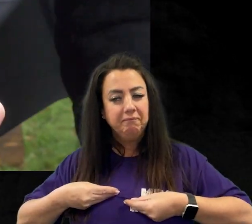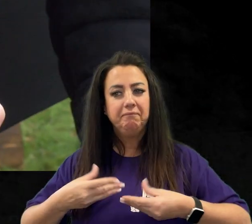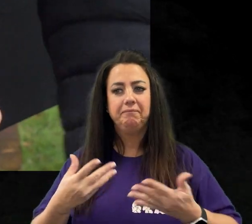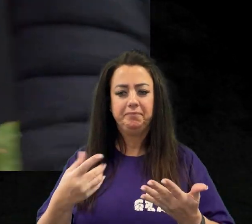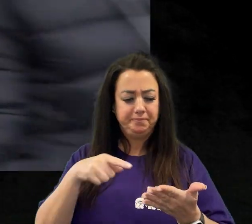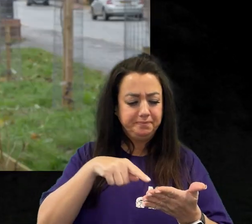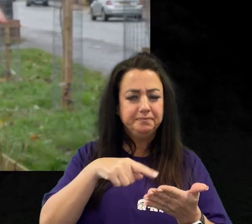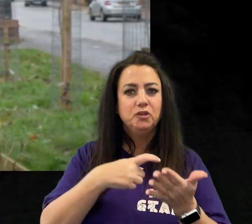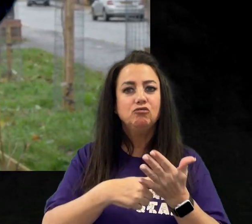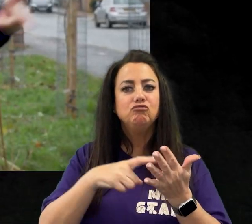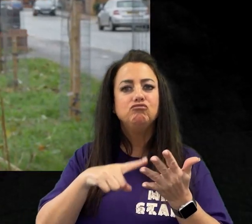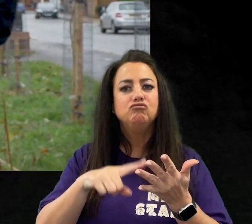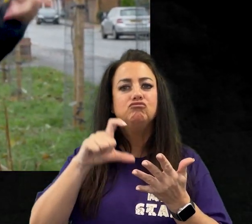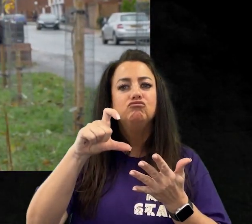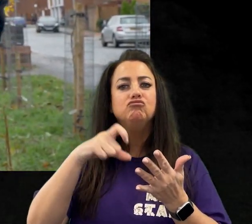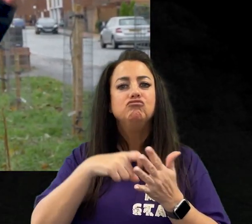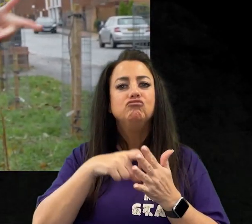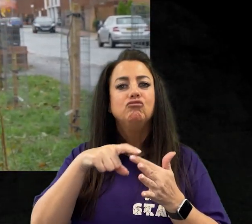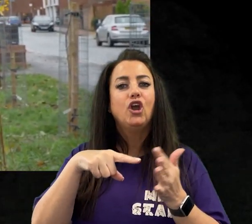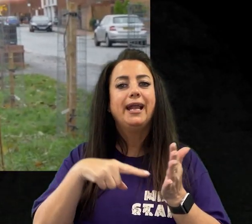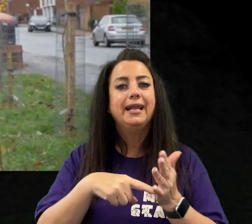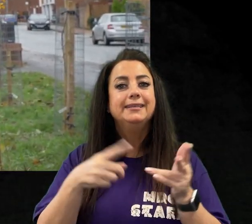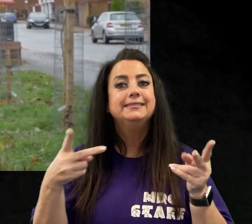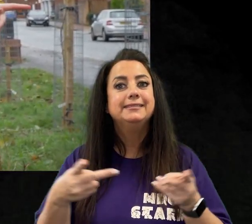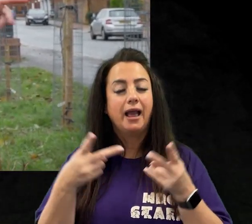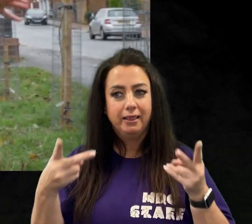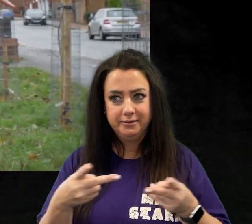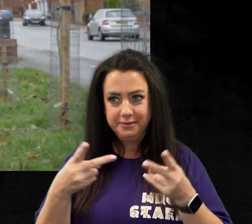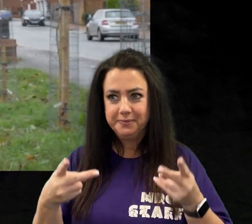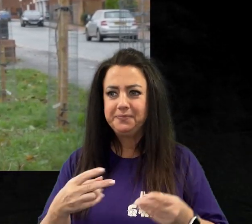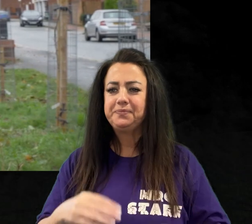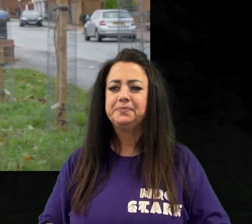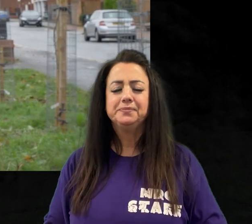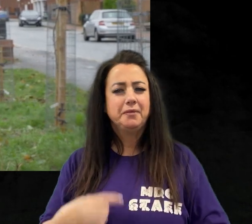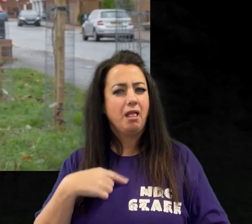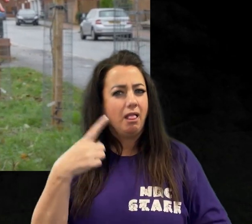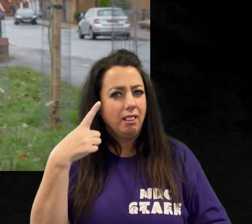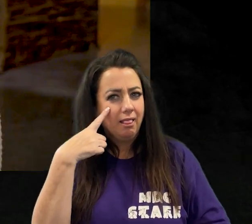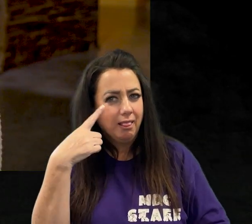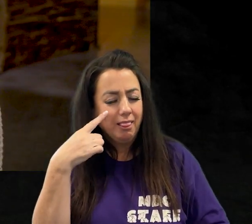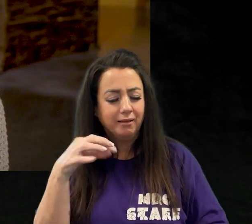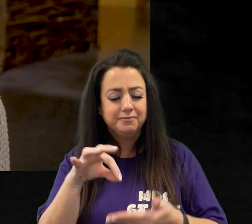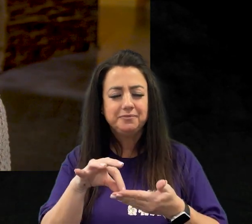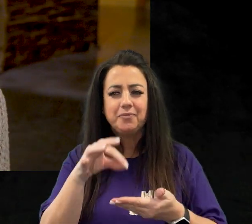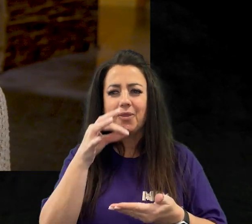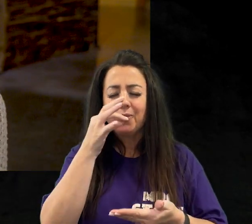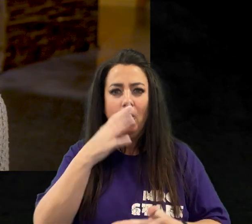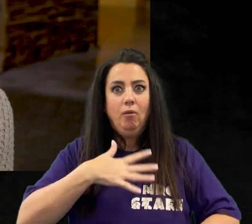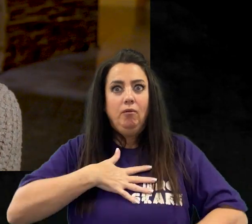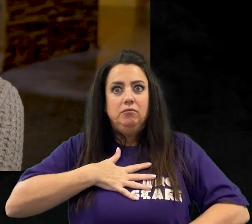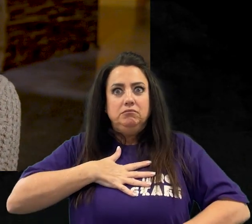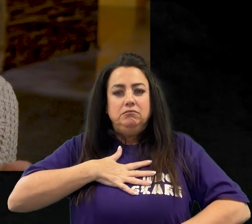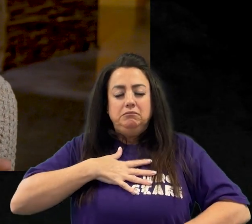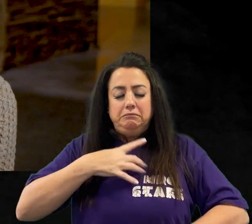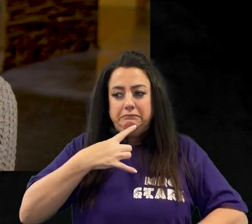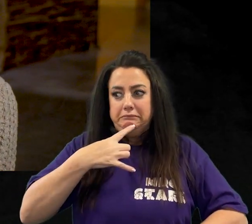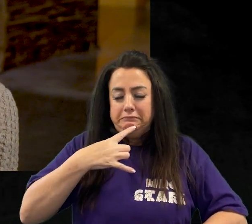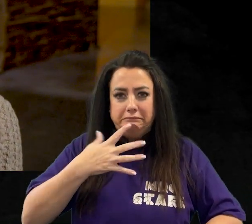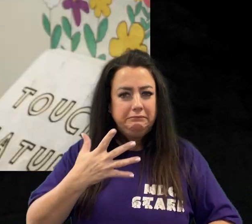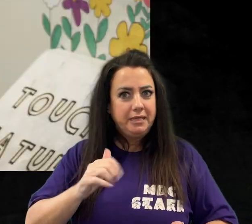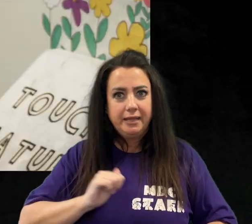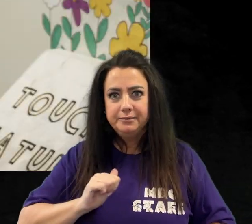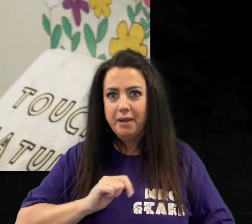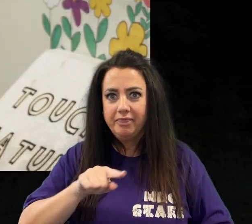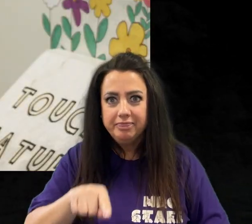with that rocket, it was just like, there was like some sort of kick in it. I was like, whoa, okay, I didn't expect